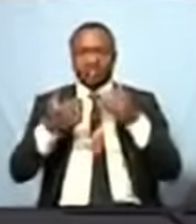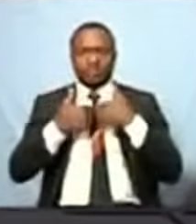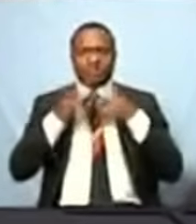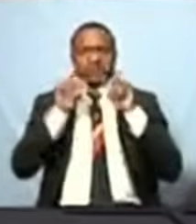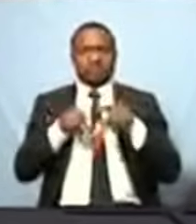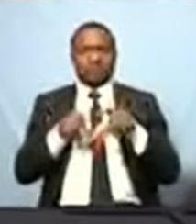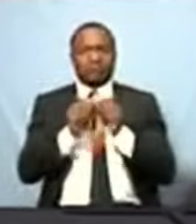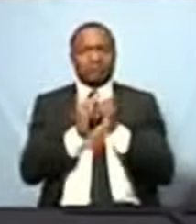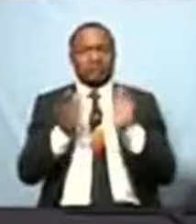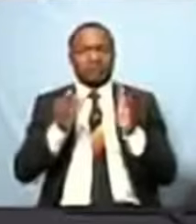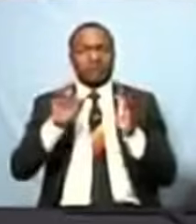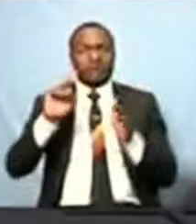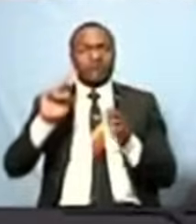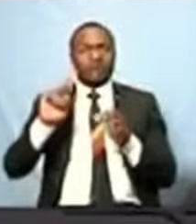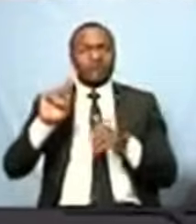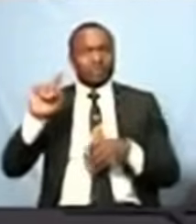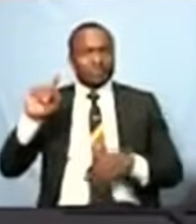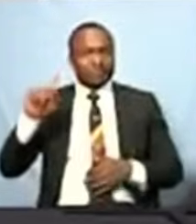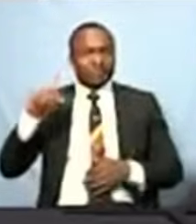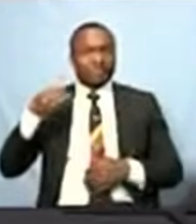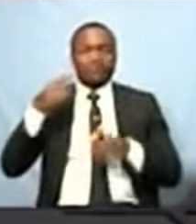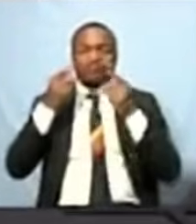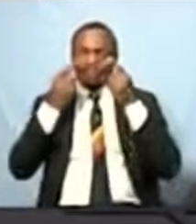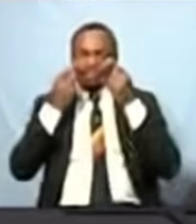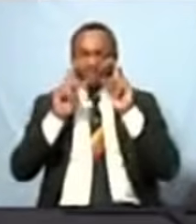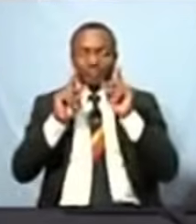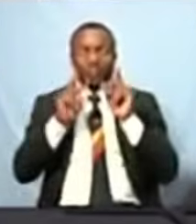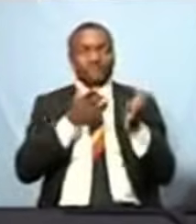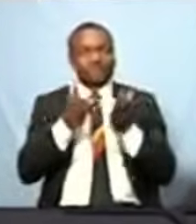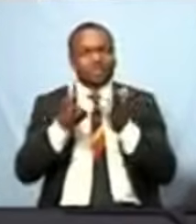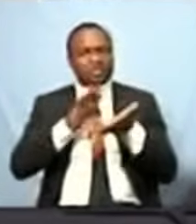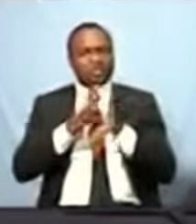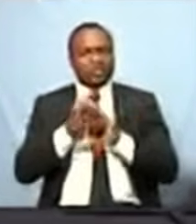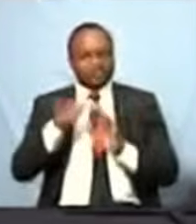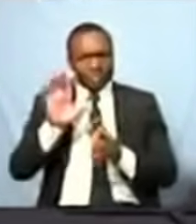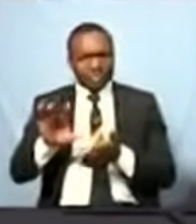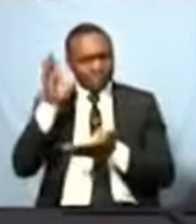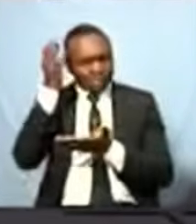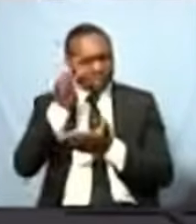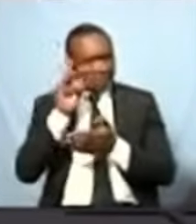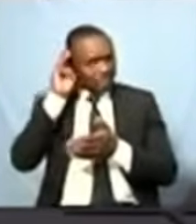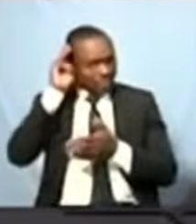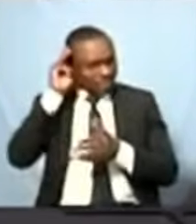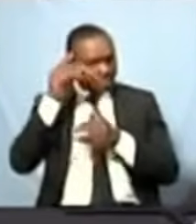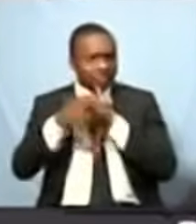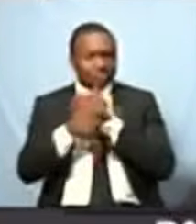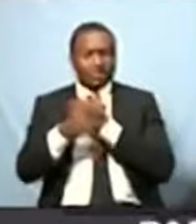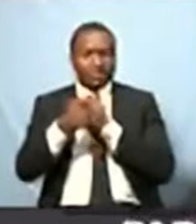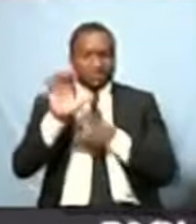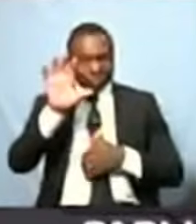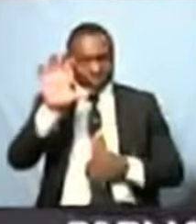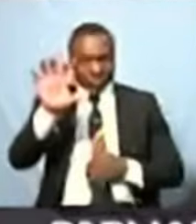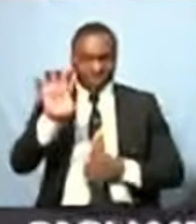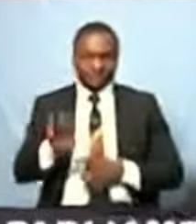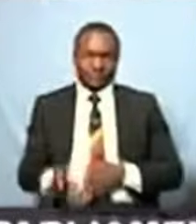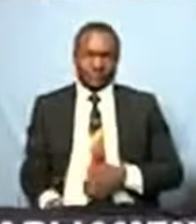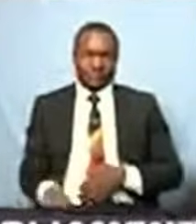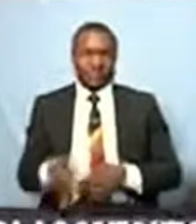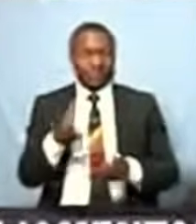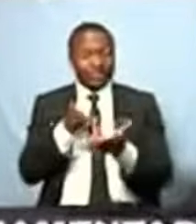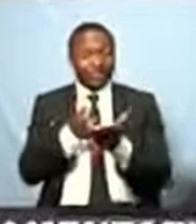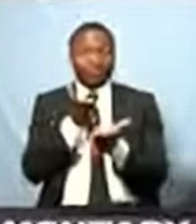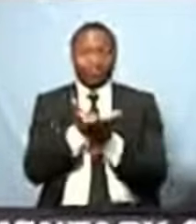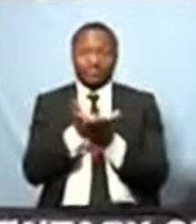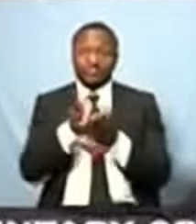any civil service or public service experience to become permanent secretaries in ministries, departments, or provincial. With this